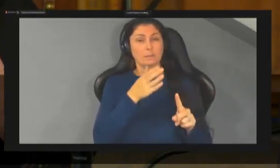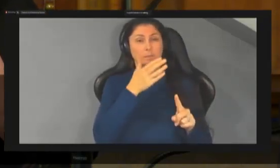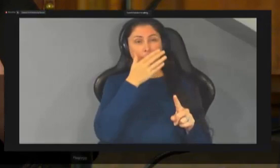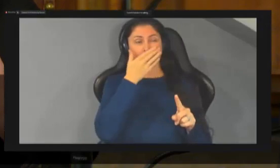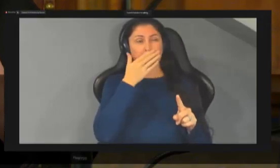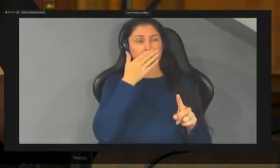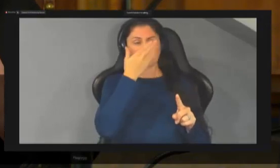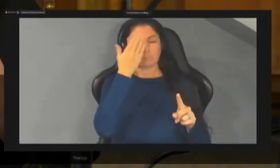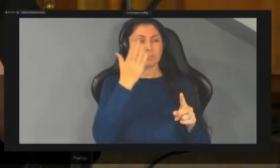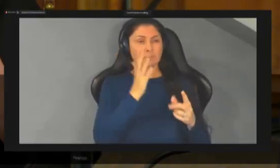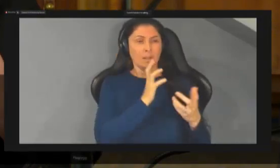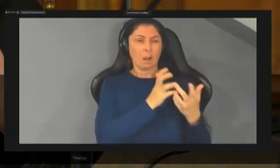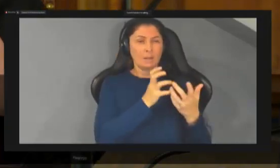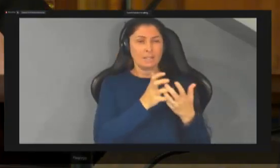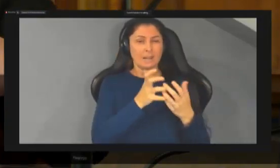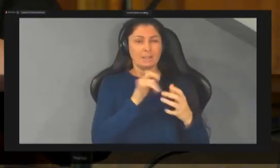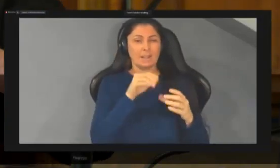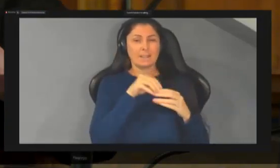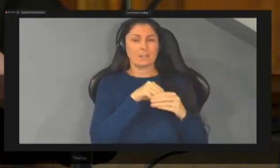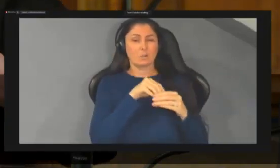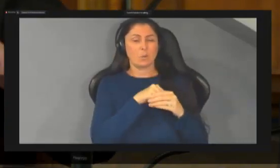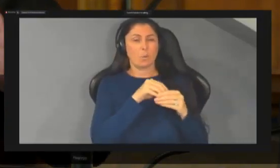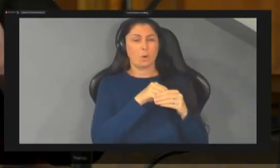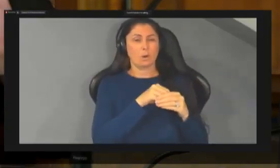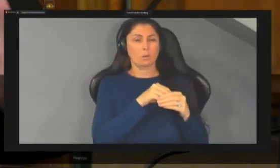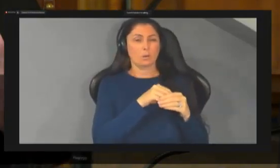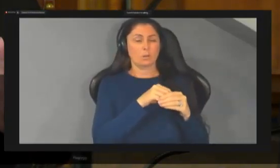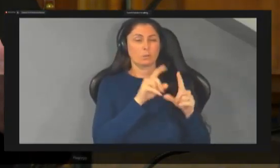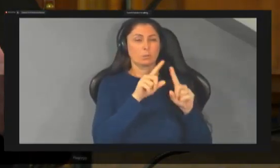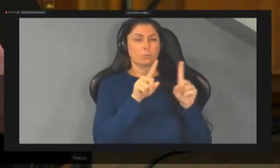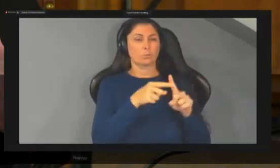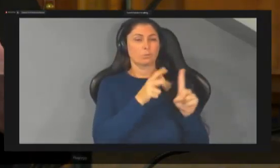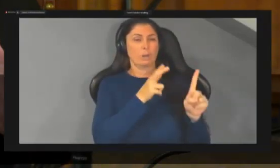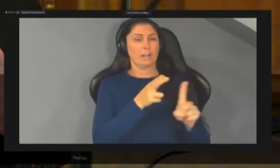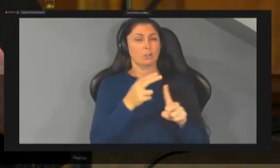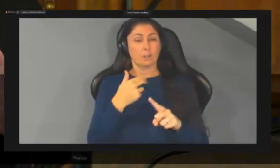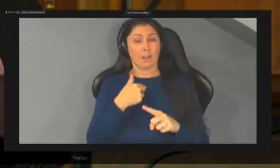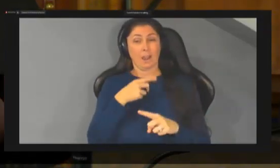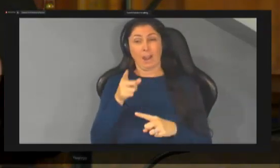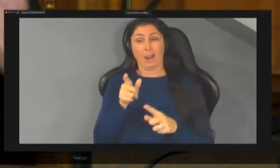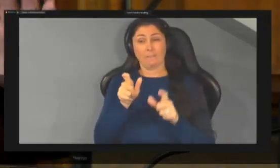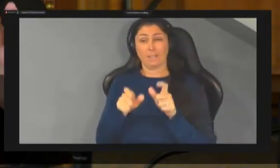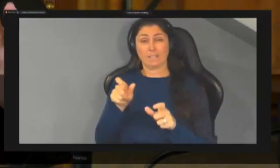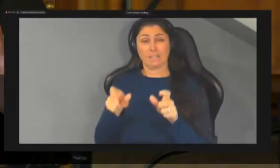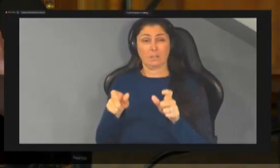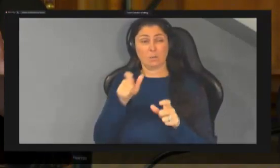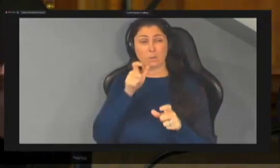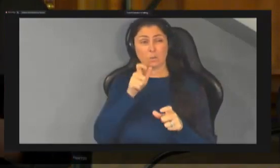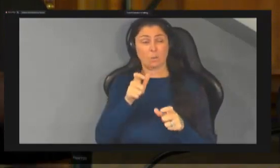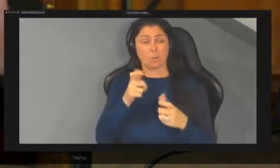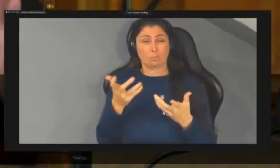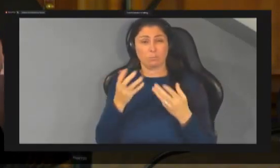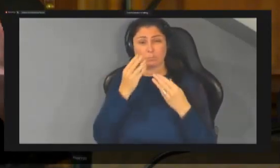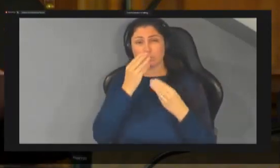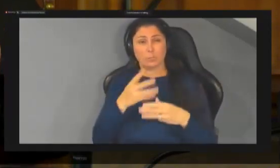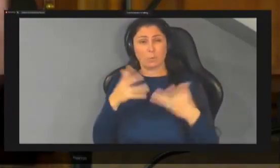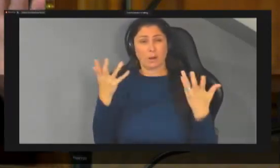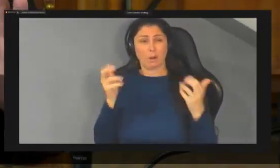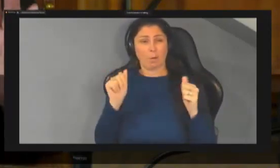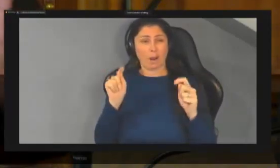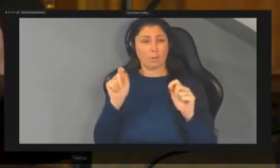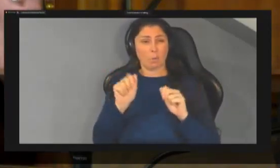conceivably accommodate the indoor range there. And then I have constituents who really don't care about the range at all, and you